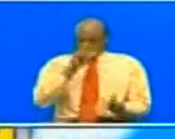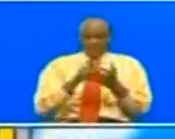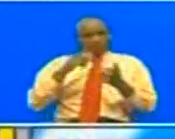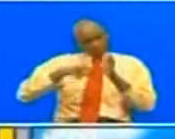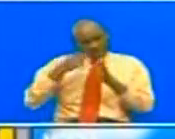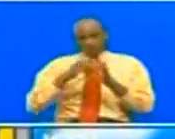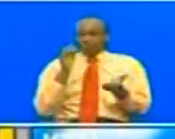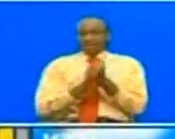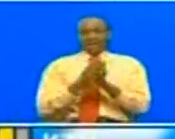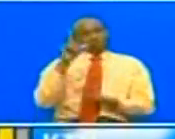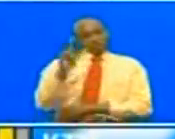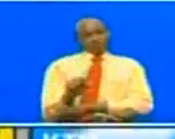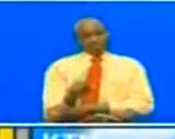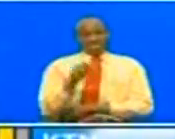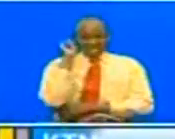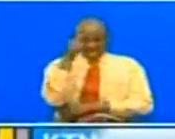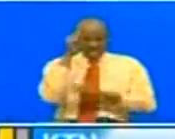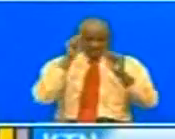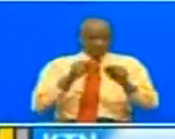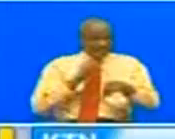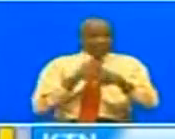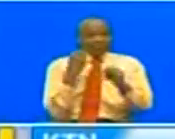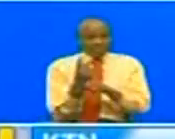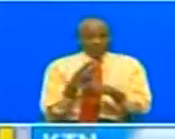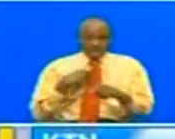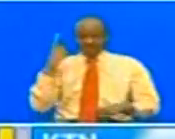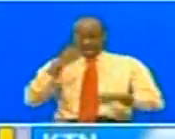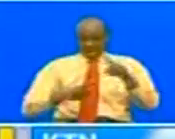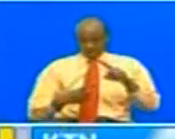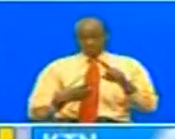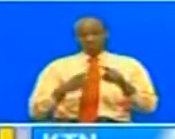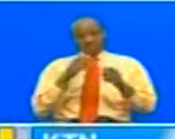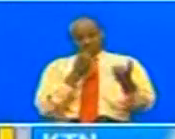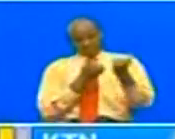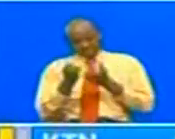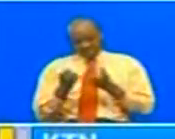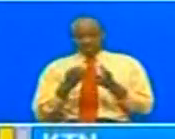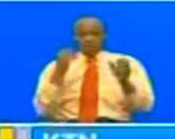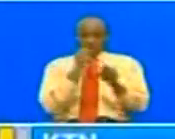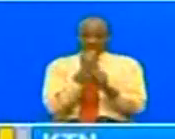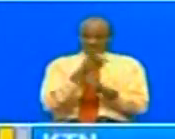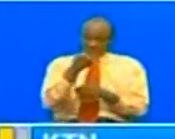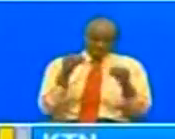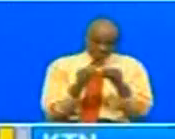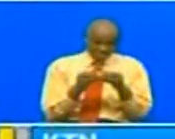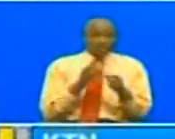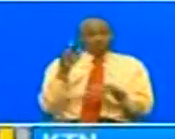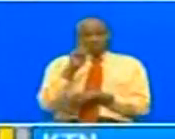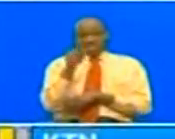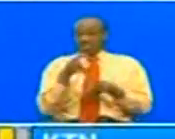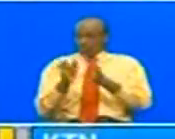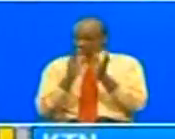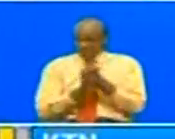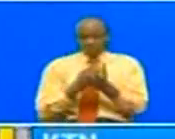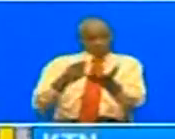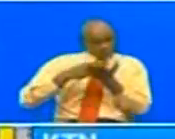for manufacturers. Kenya will in December host the annual World Trade Organization ministerial meeting, using the platform to